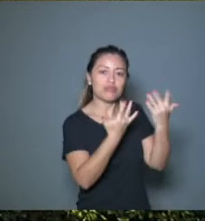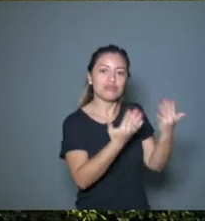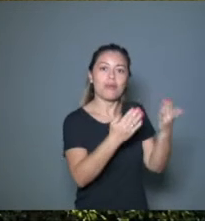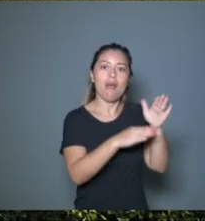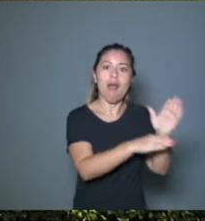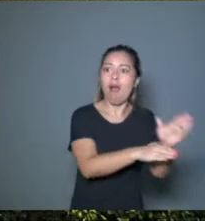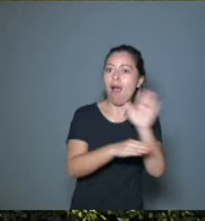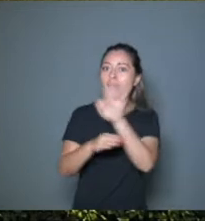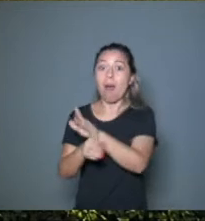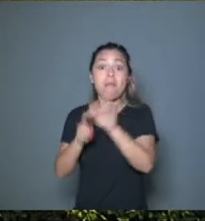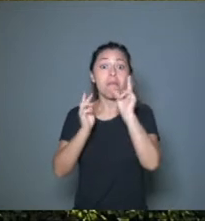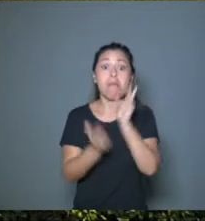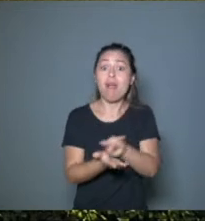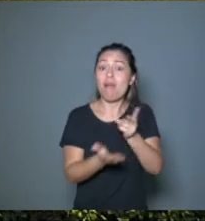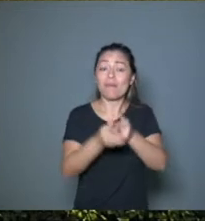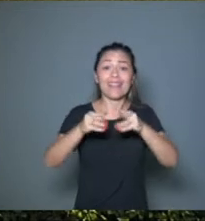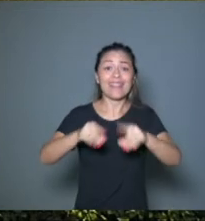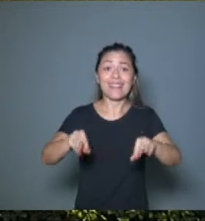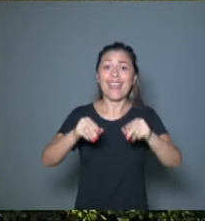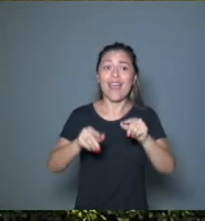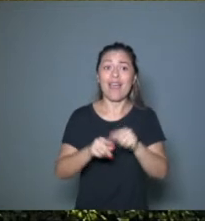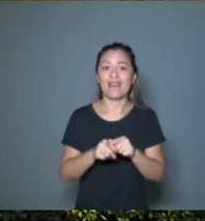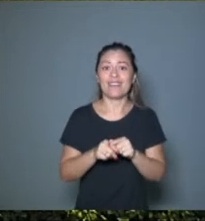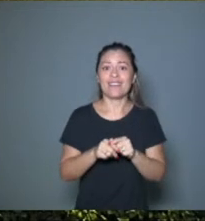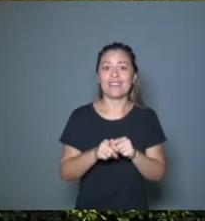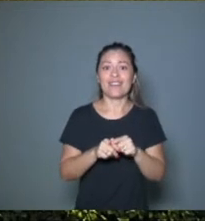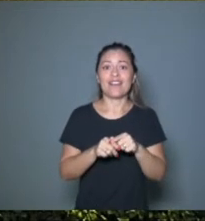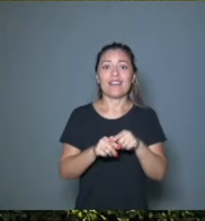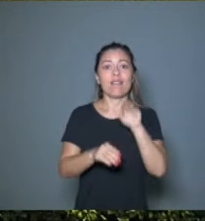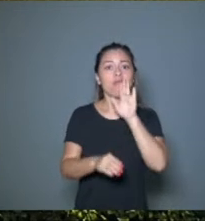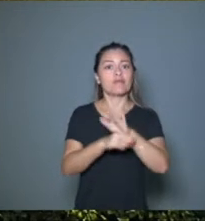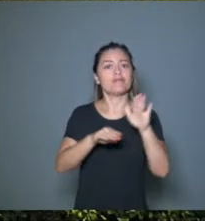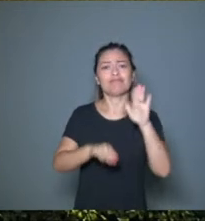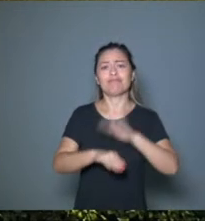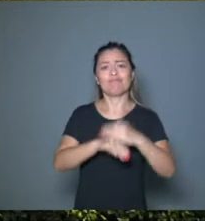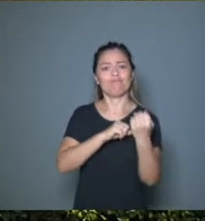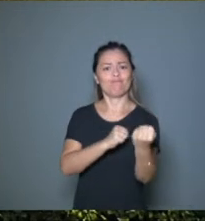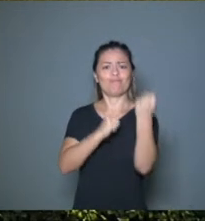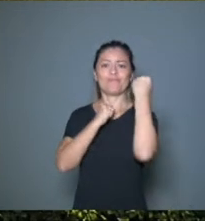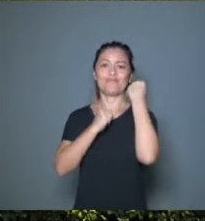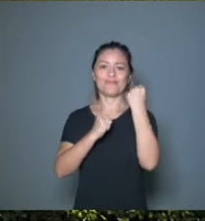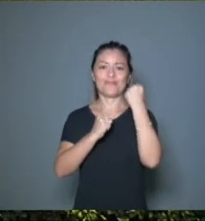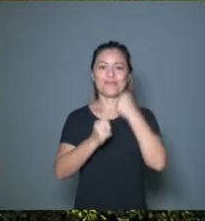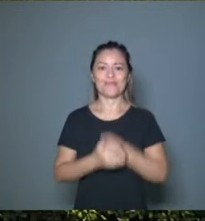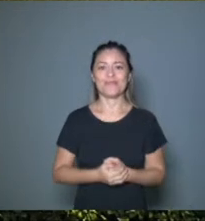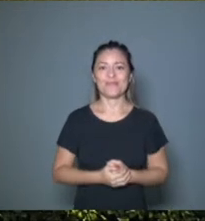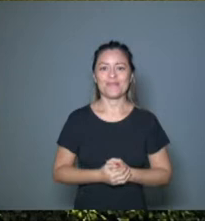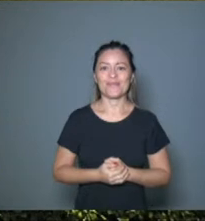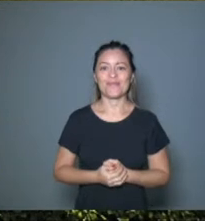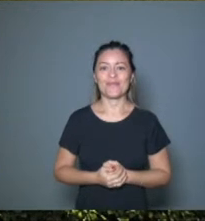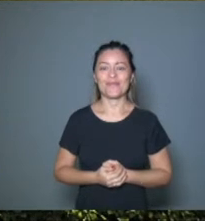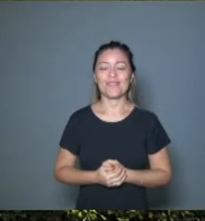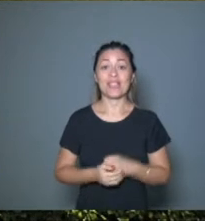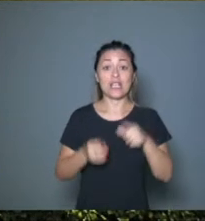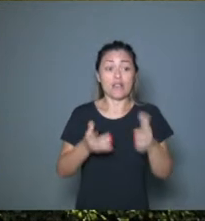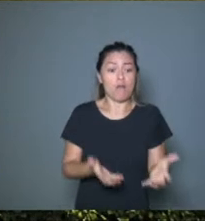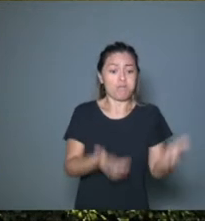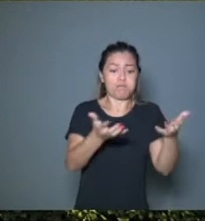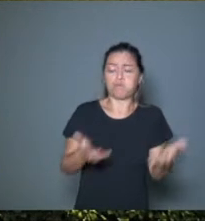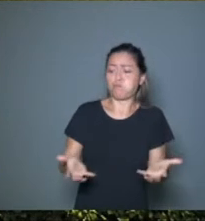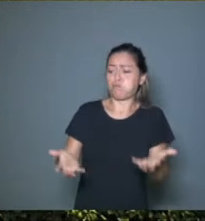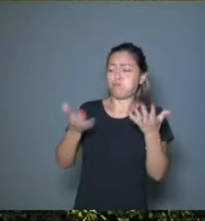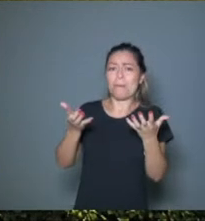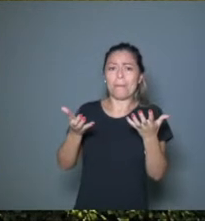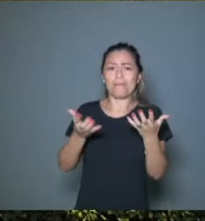one more way to generate results in the same land we have, maximizing our production system. Once again,